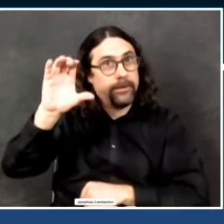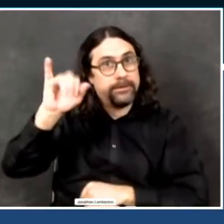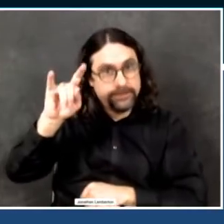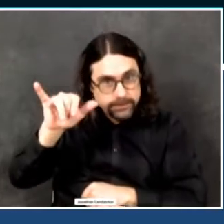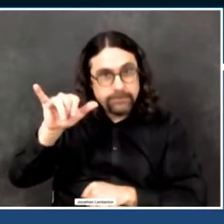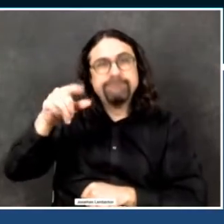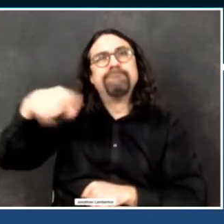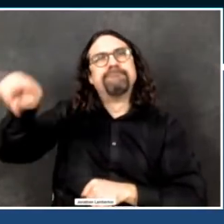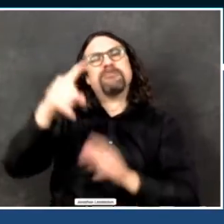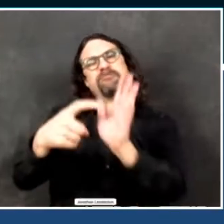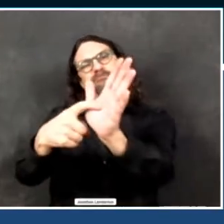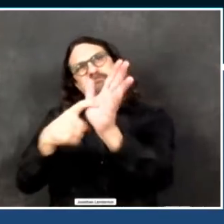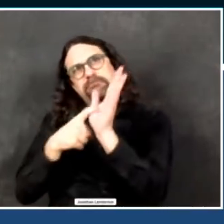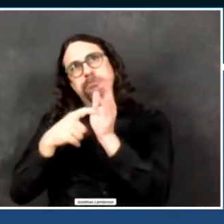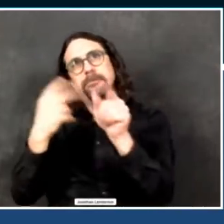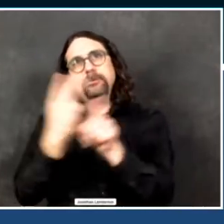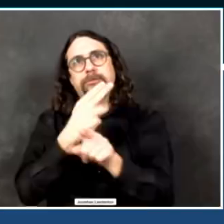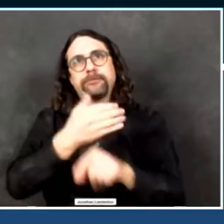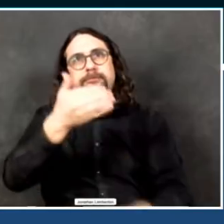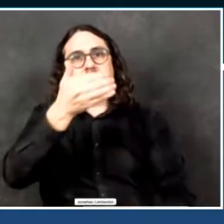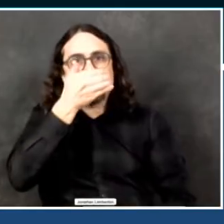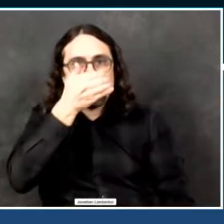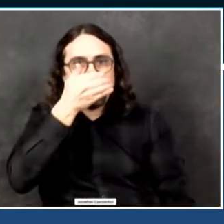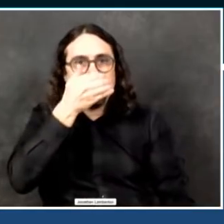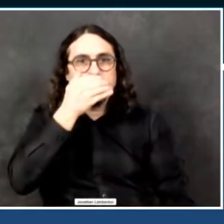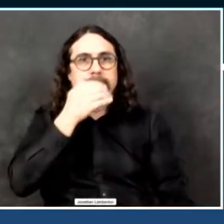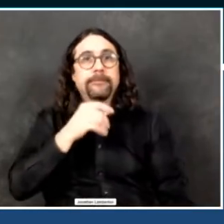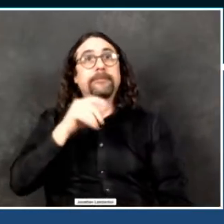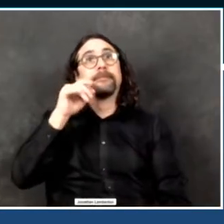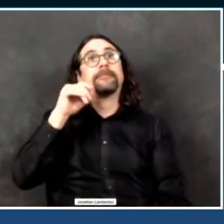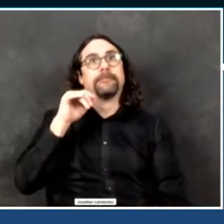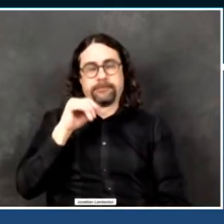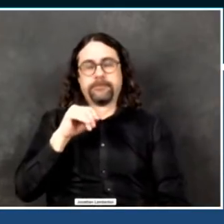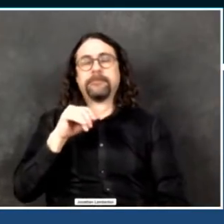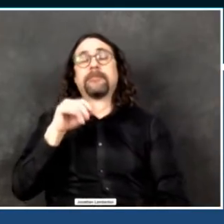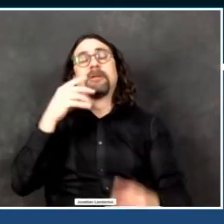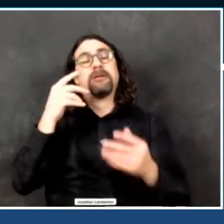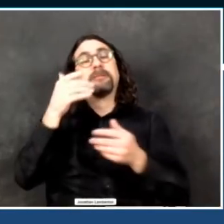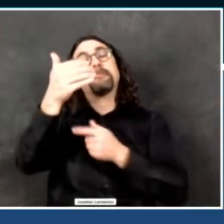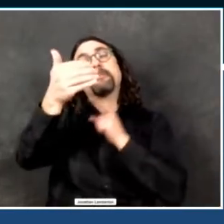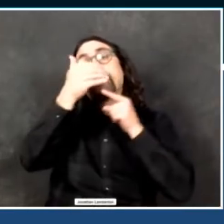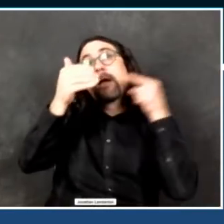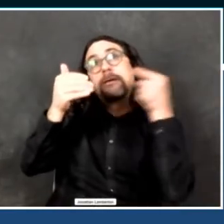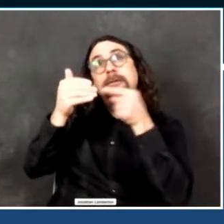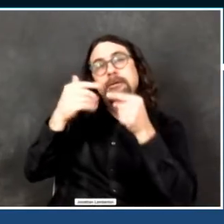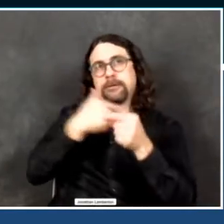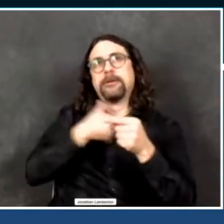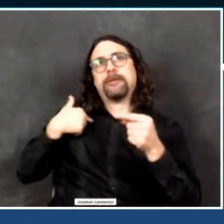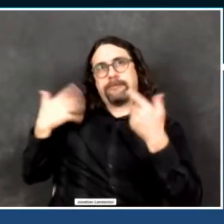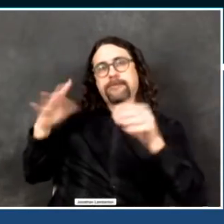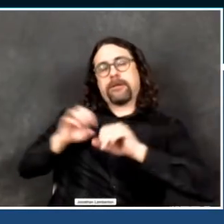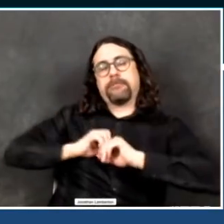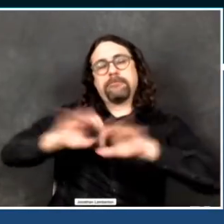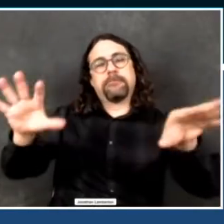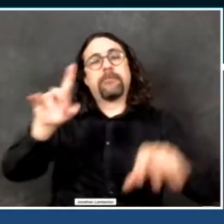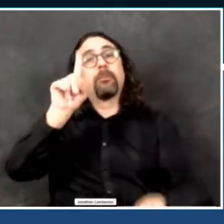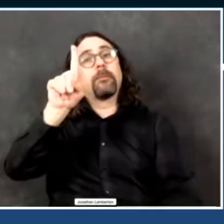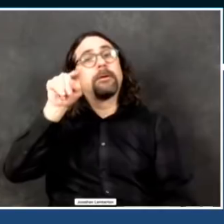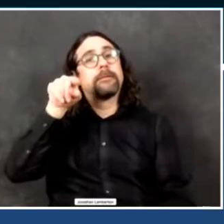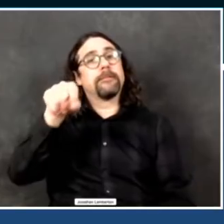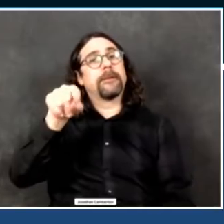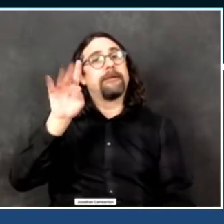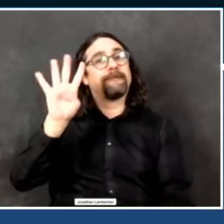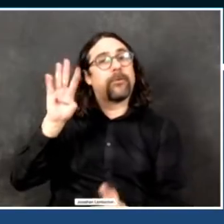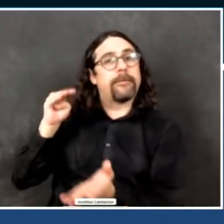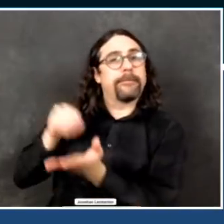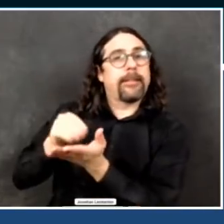1.4 million face coverings to city workers. We will provide as many more as are necessary for our city workers